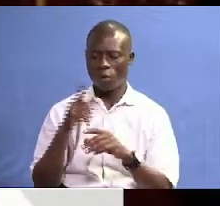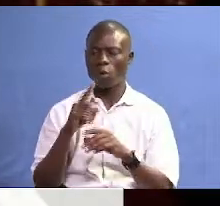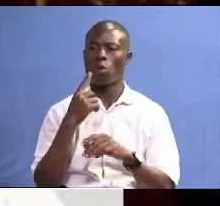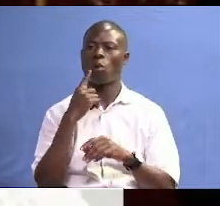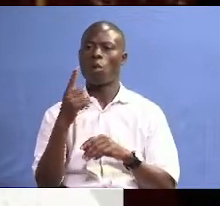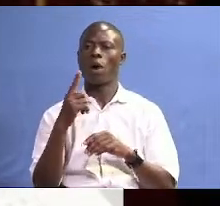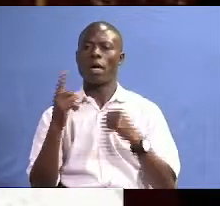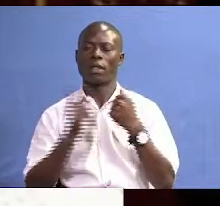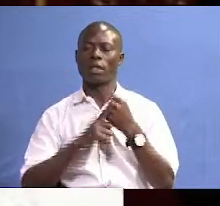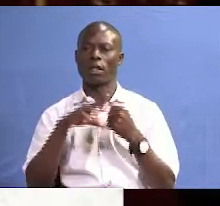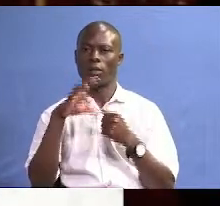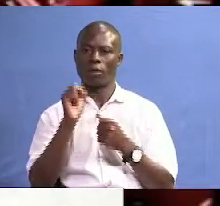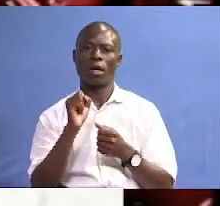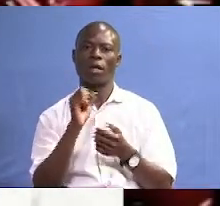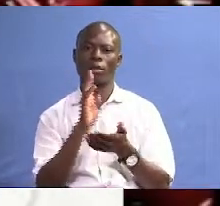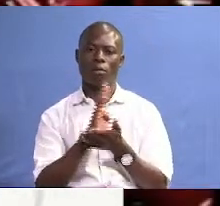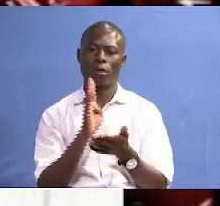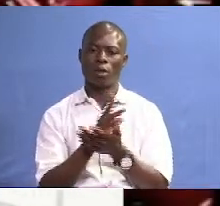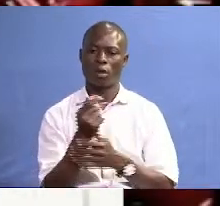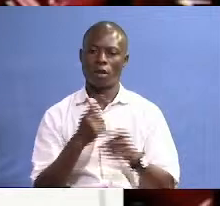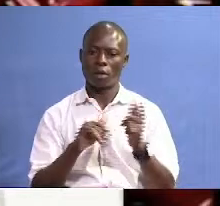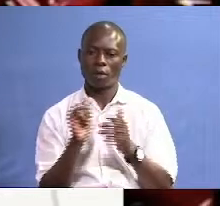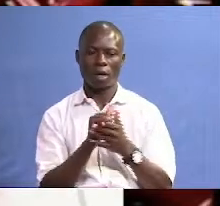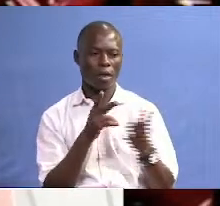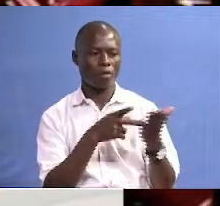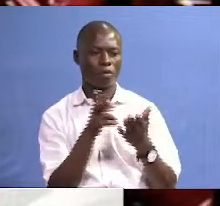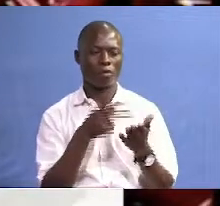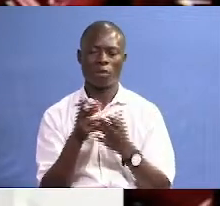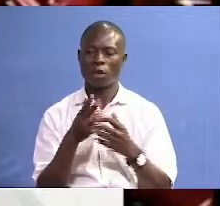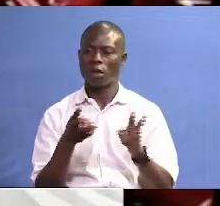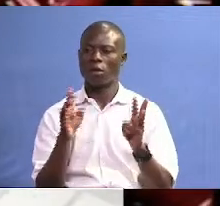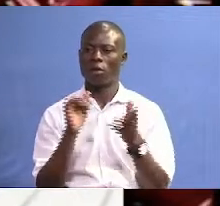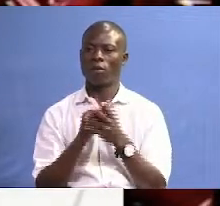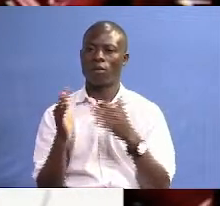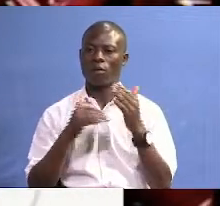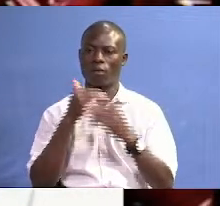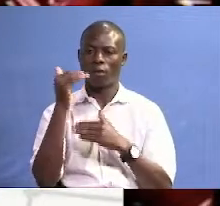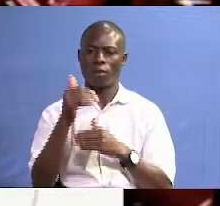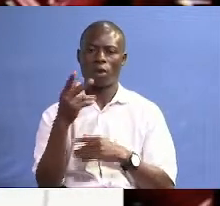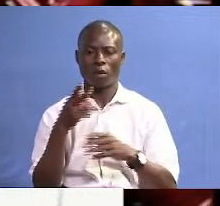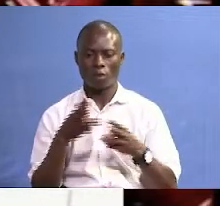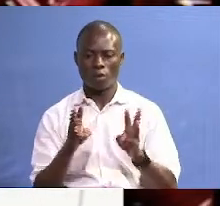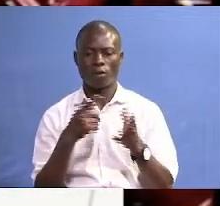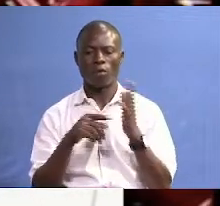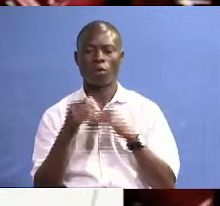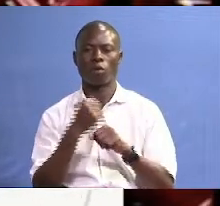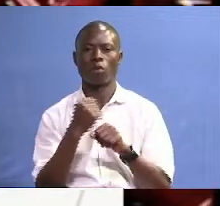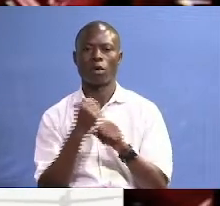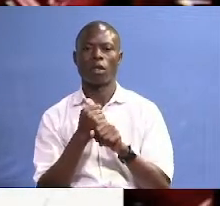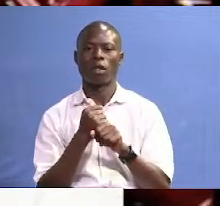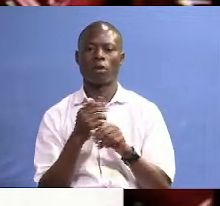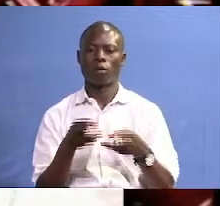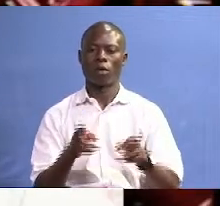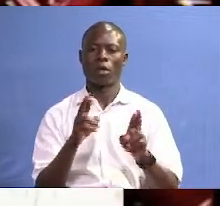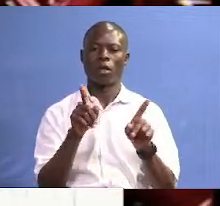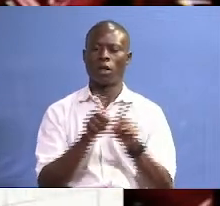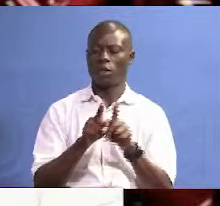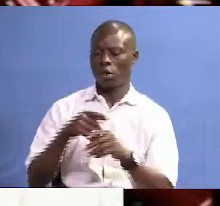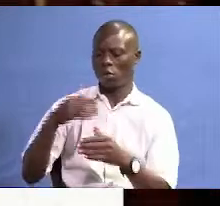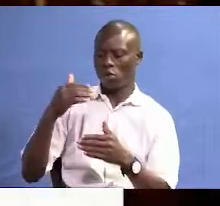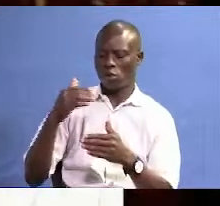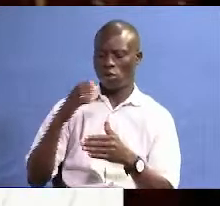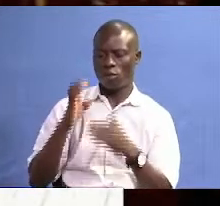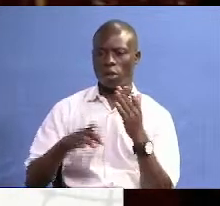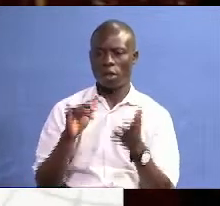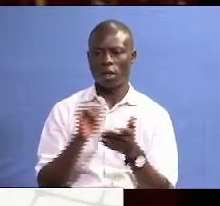billion shillings that requires to be paid to pave way for further works on roads, where he complained the lack of